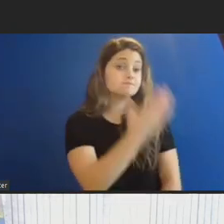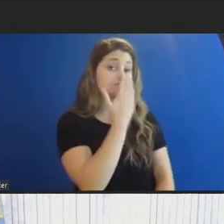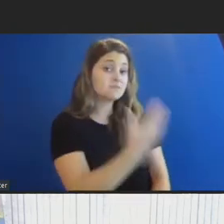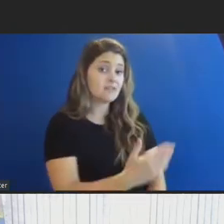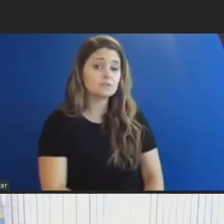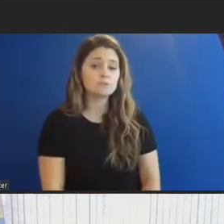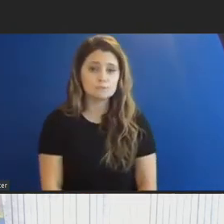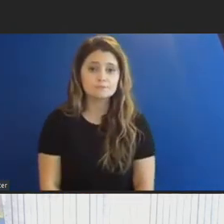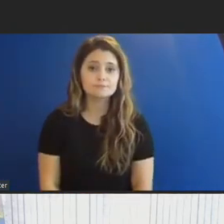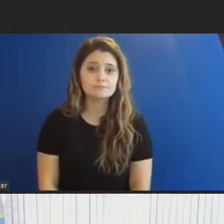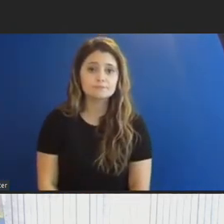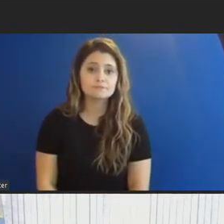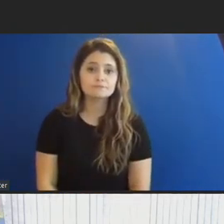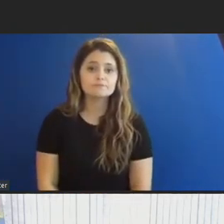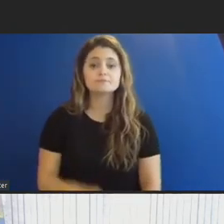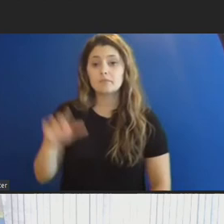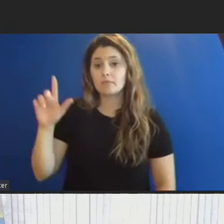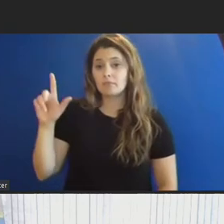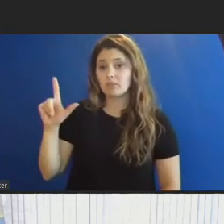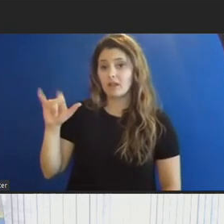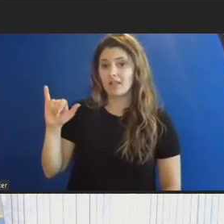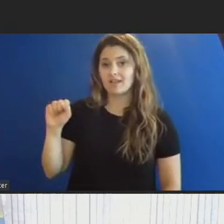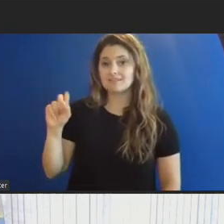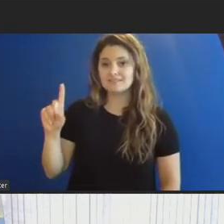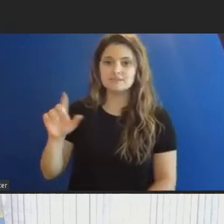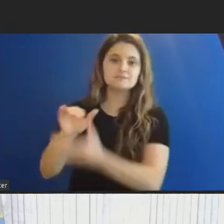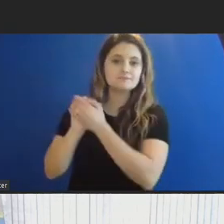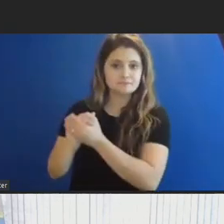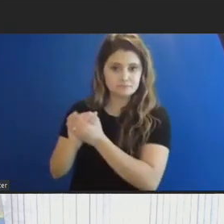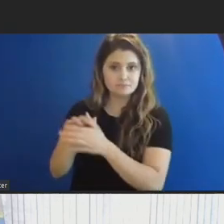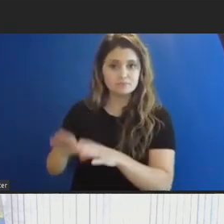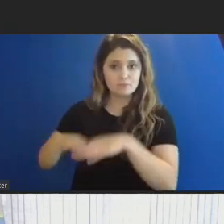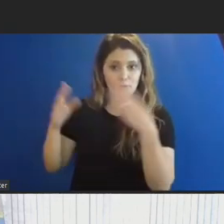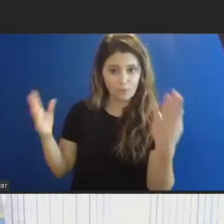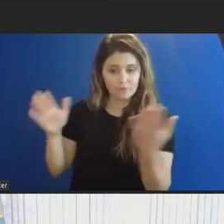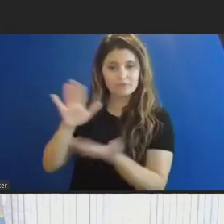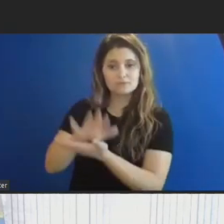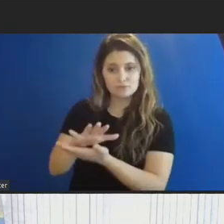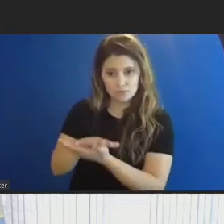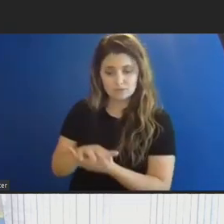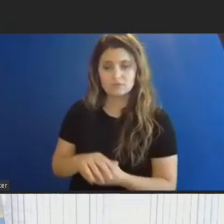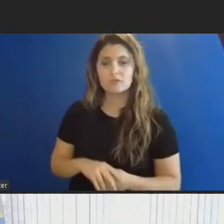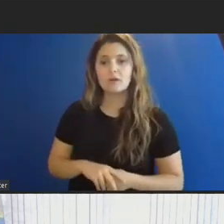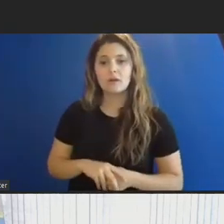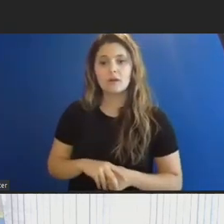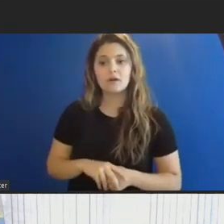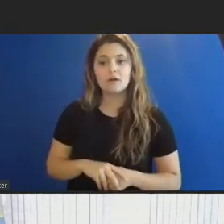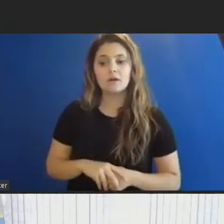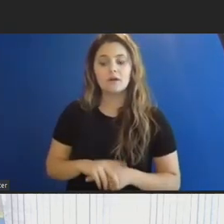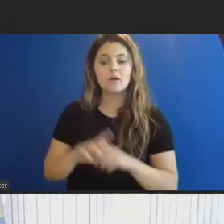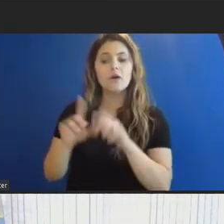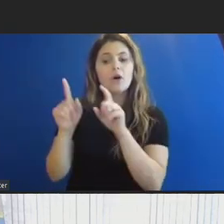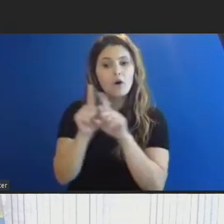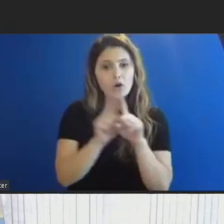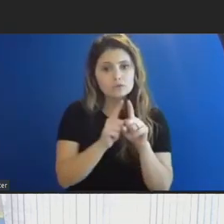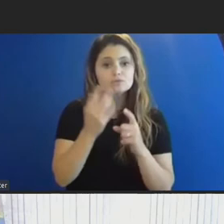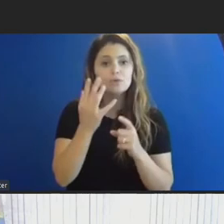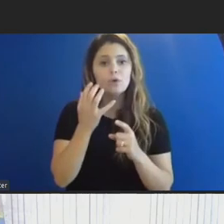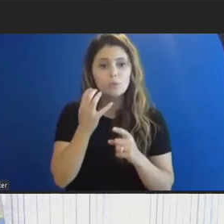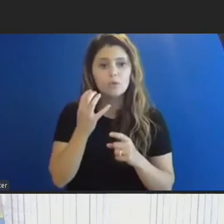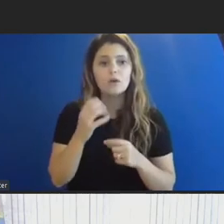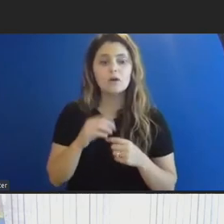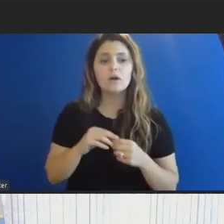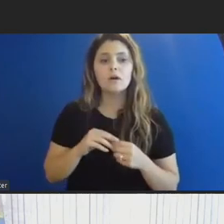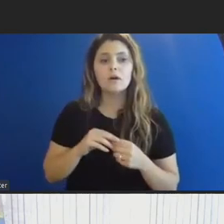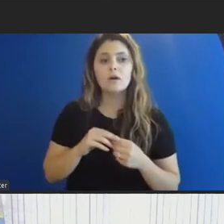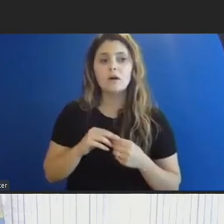Real quickly, as for LISD, congratulations on the opening of the schools. But also, I would like to maybe